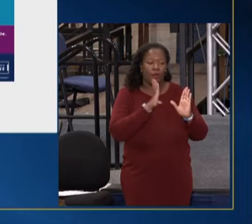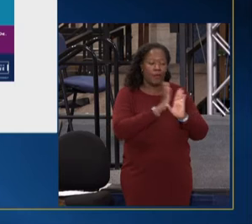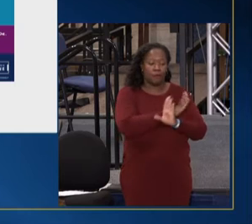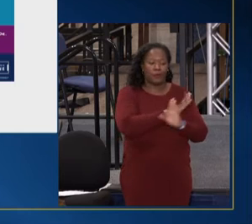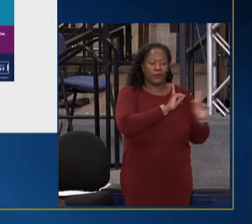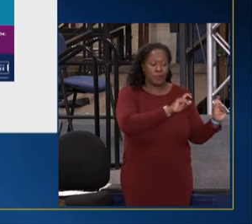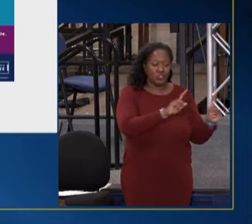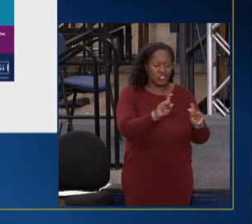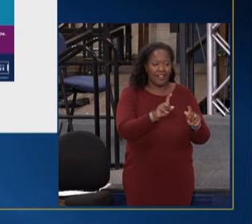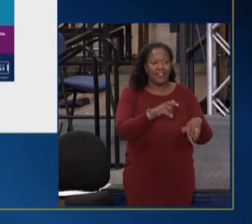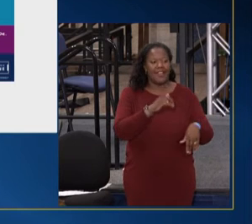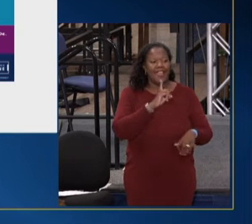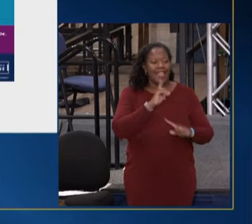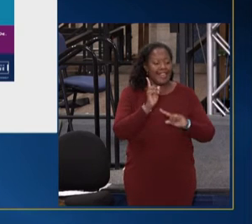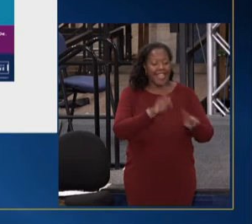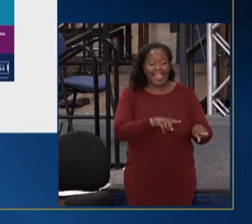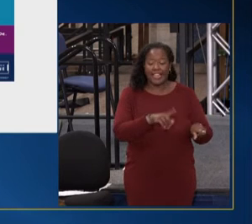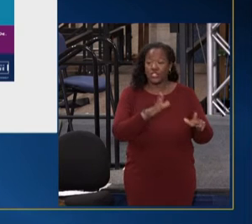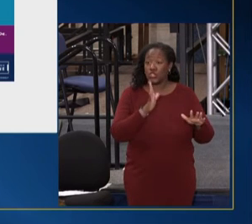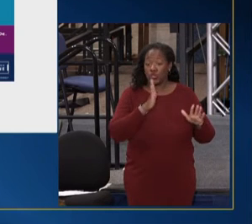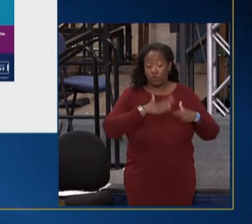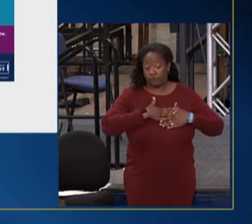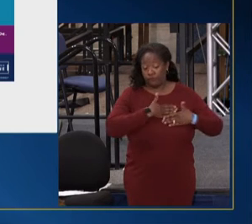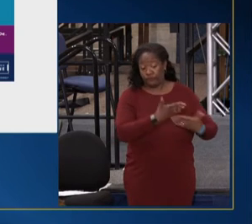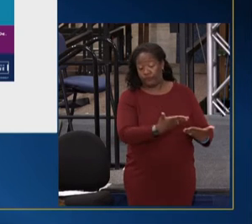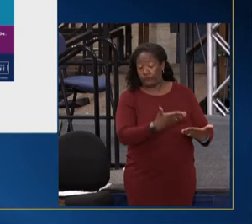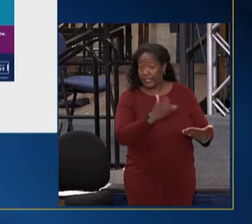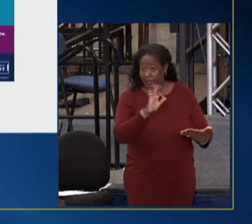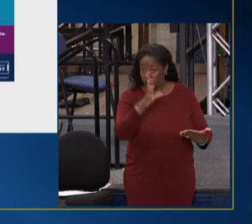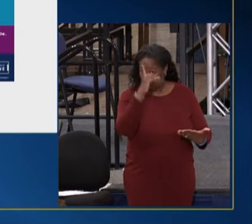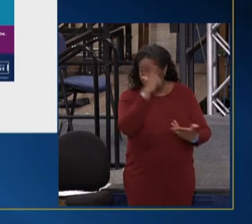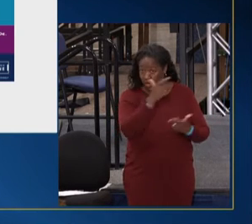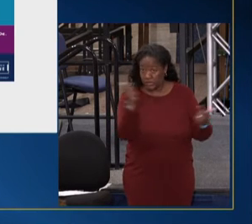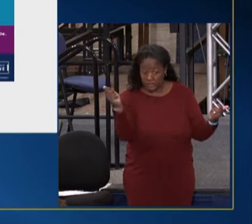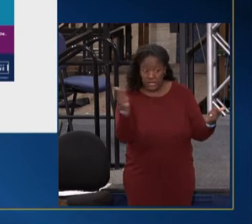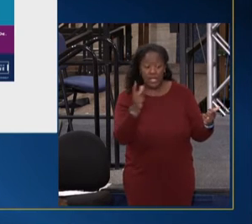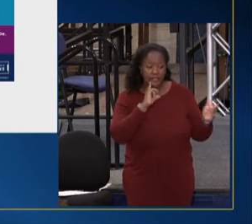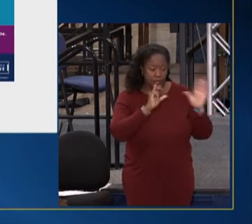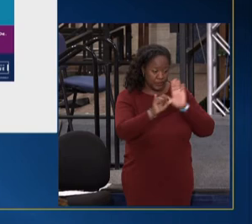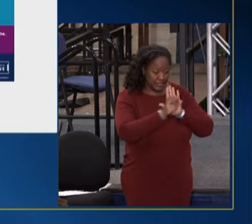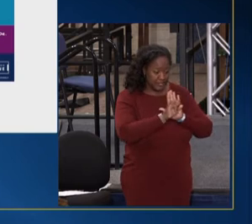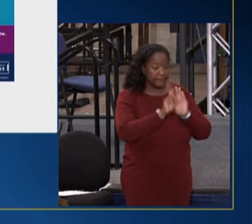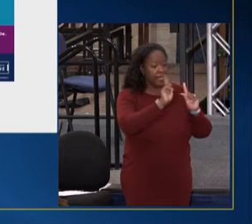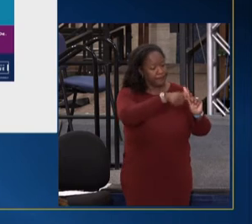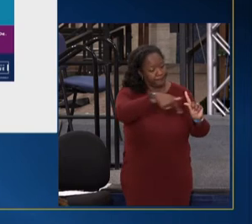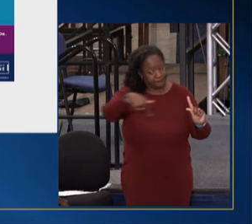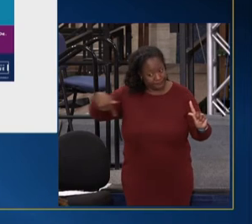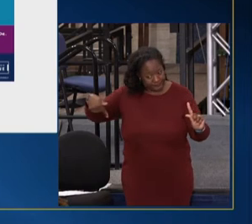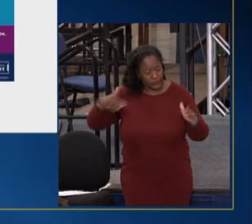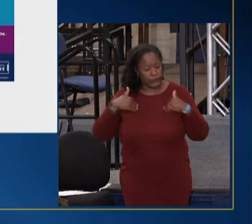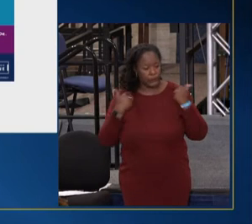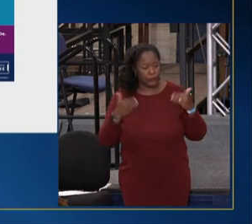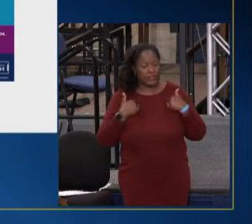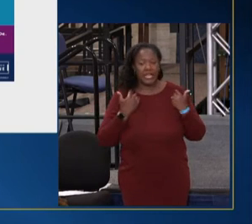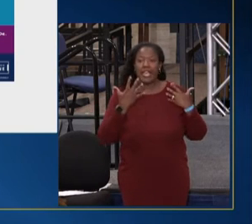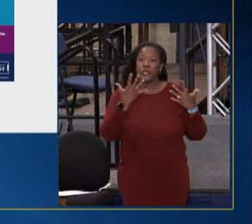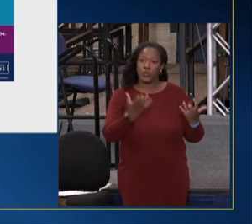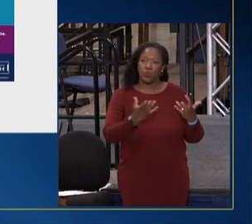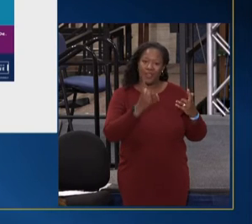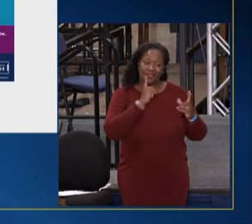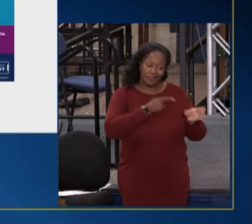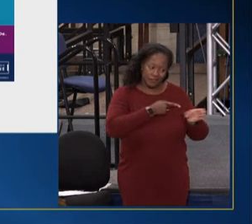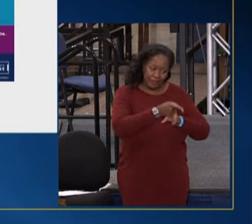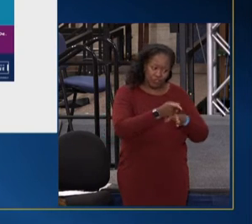questionnaire and answer openly if you would like. That you identify as an LGBTQI plus youth and you would like those specialized